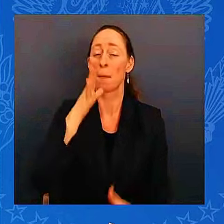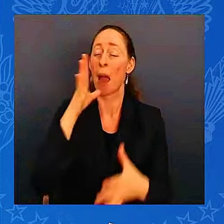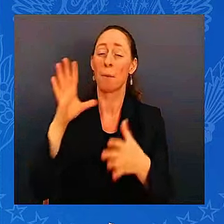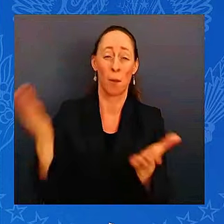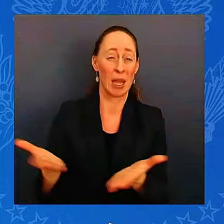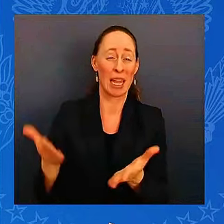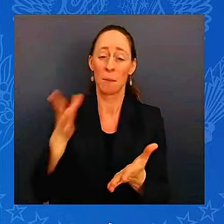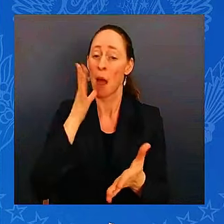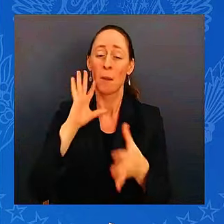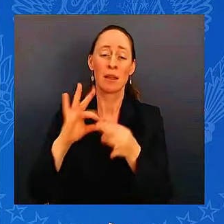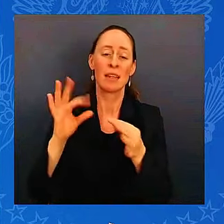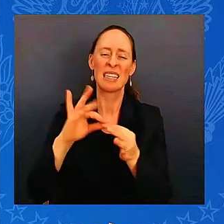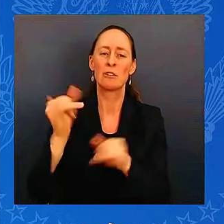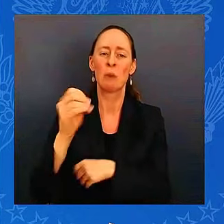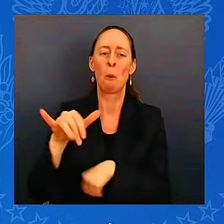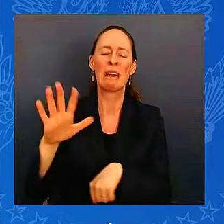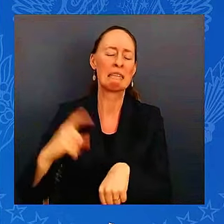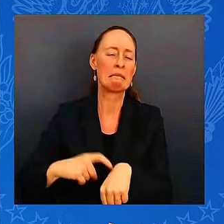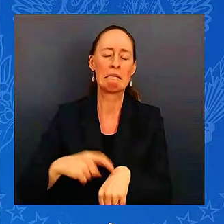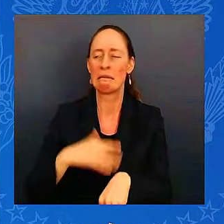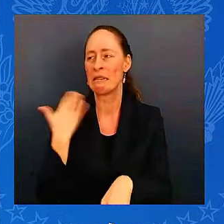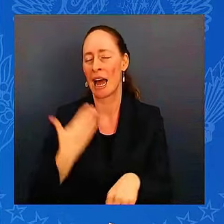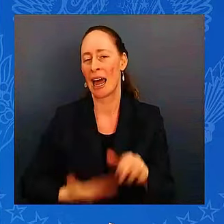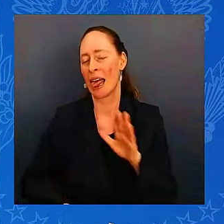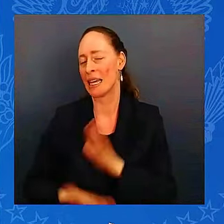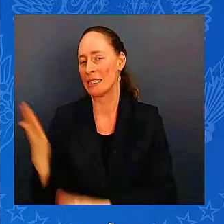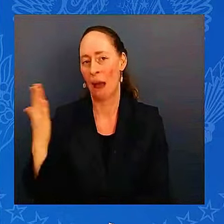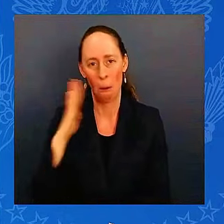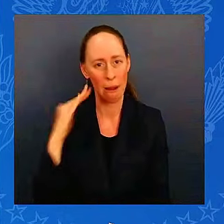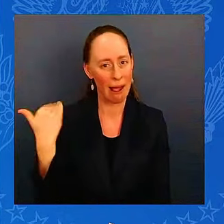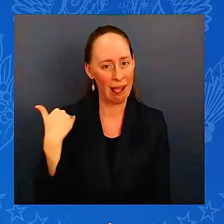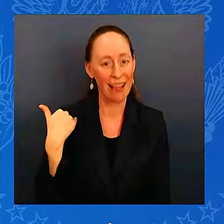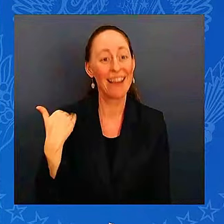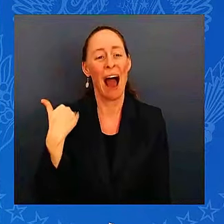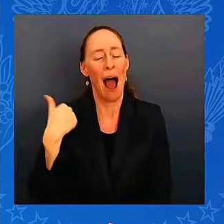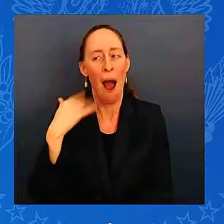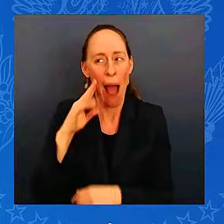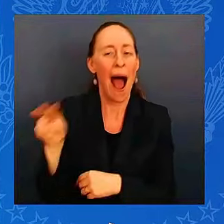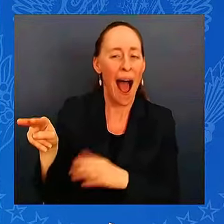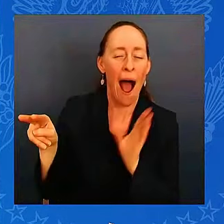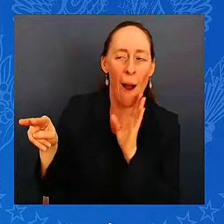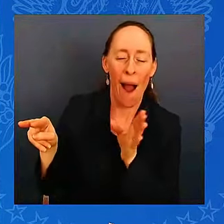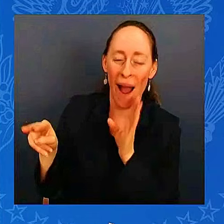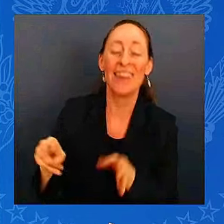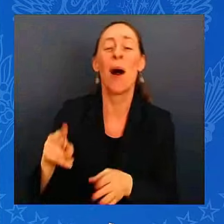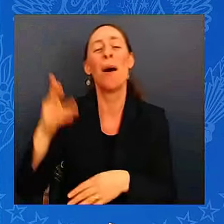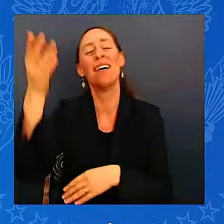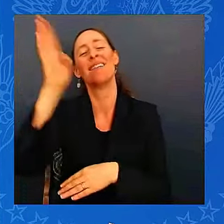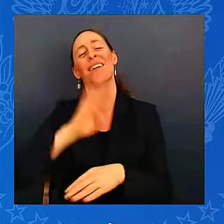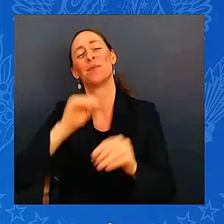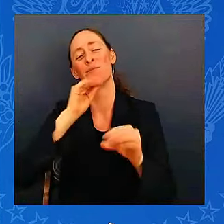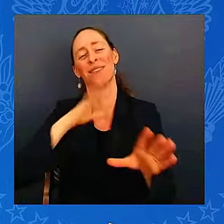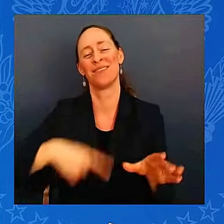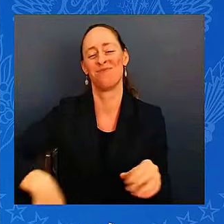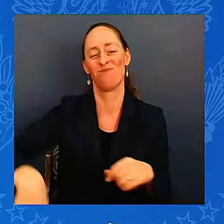And I will. So God bless you all. May God protect our troops. Thank you very, very much.